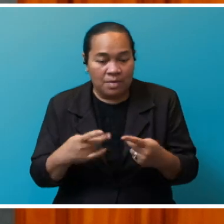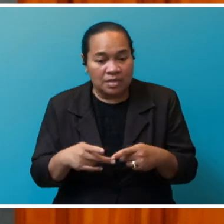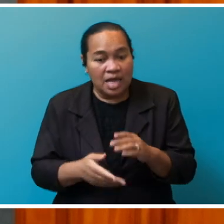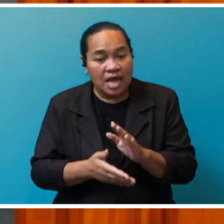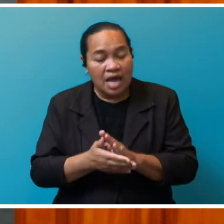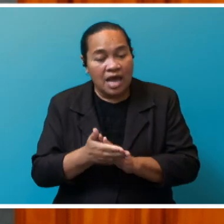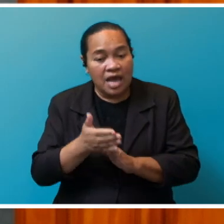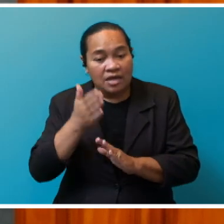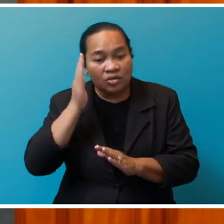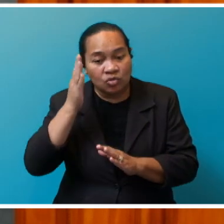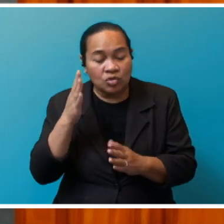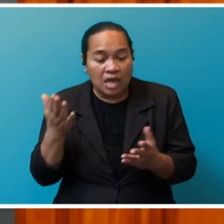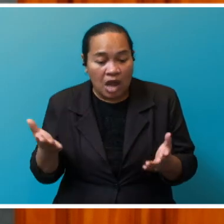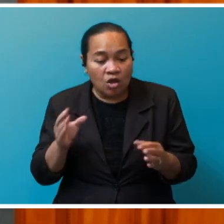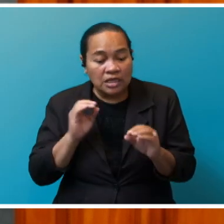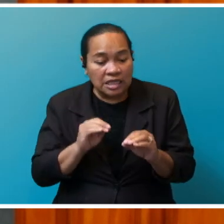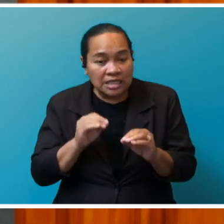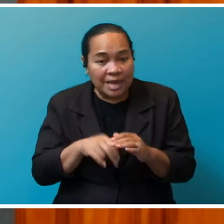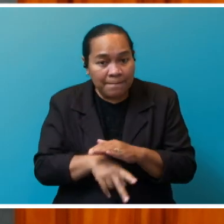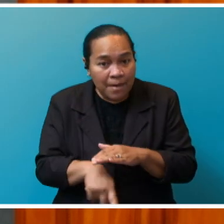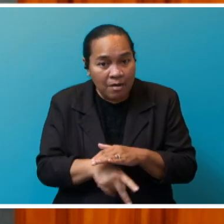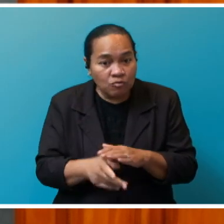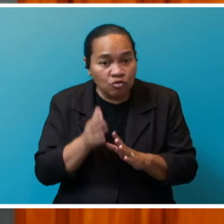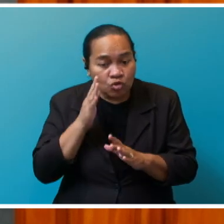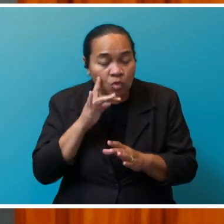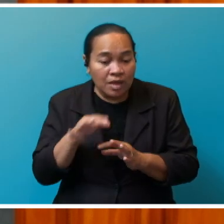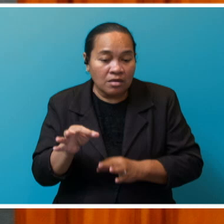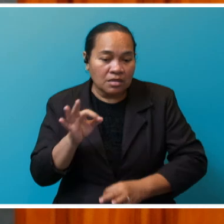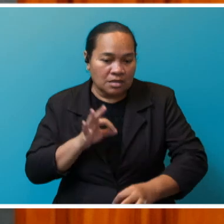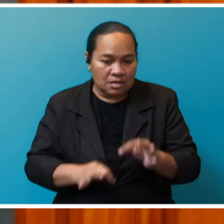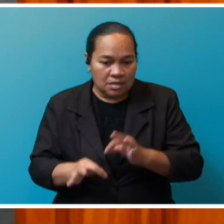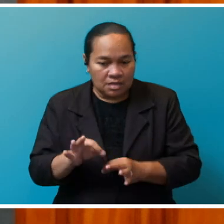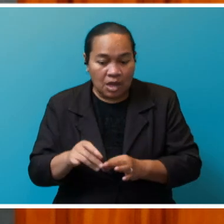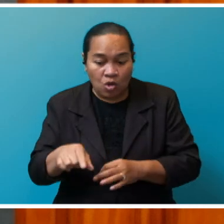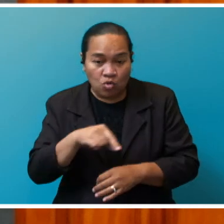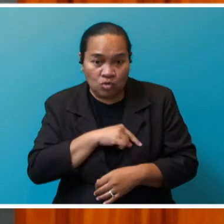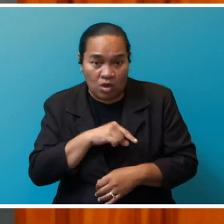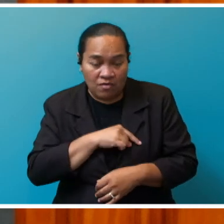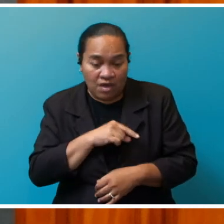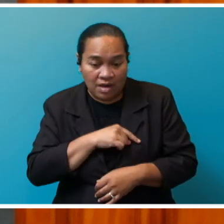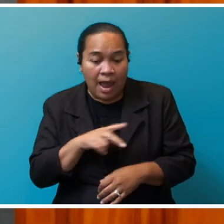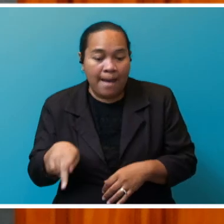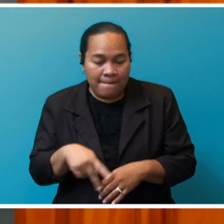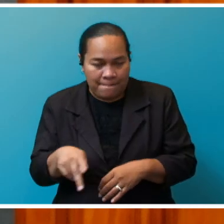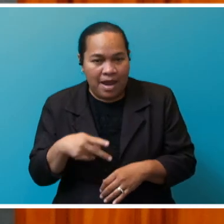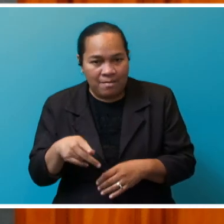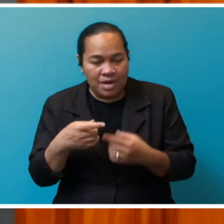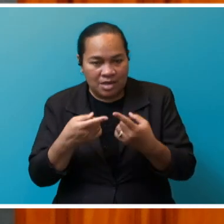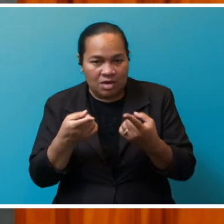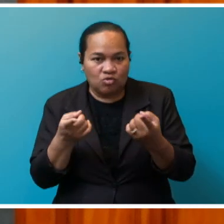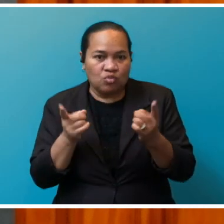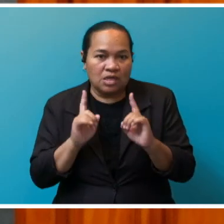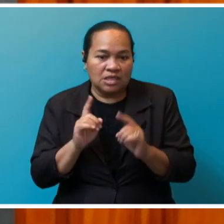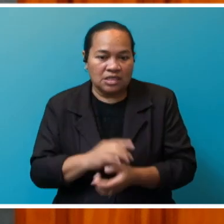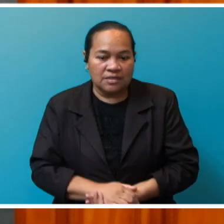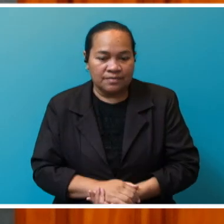currently teaching in primary schools will be replaced by disqualified primary graduates. The